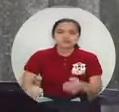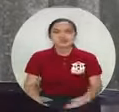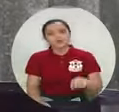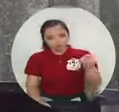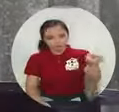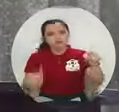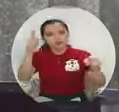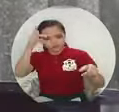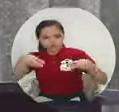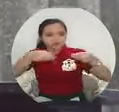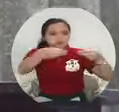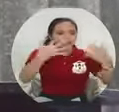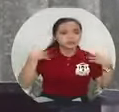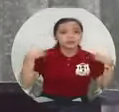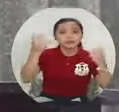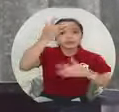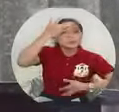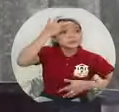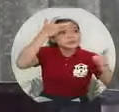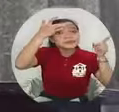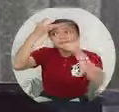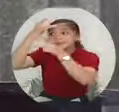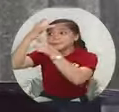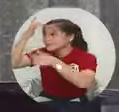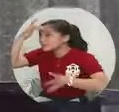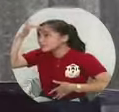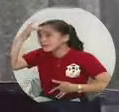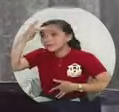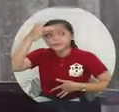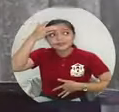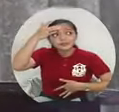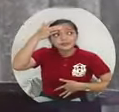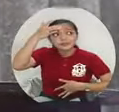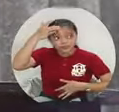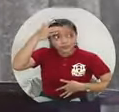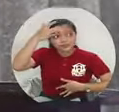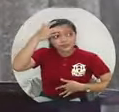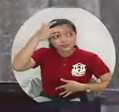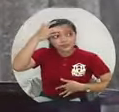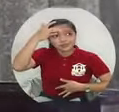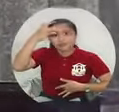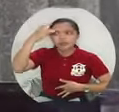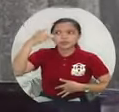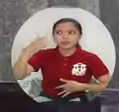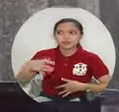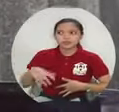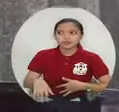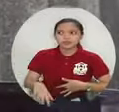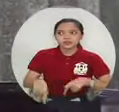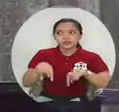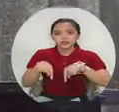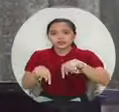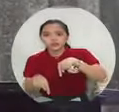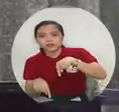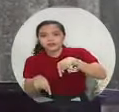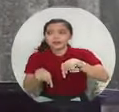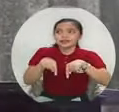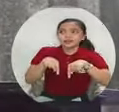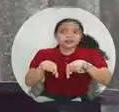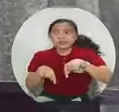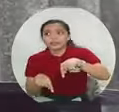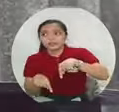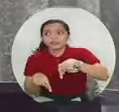So, I am here right now in the ministry because of the commitment of my pastor, Pastor G. Salva. If he